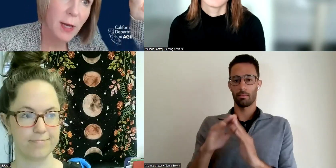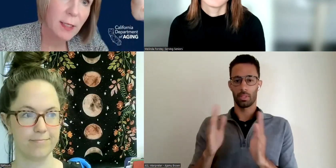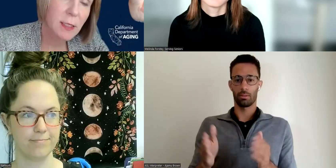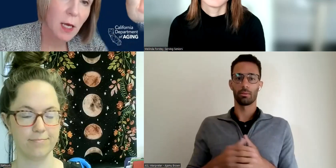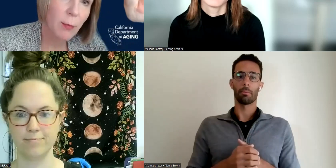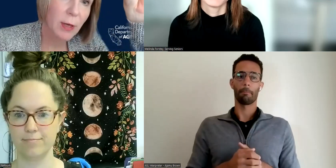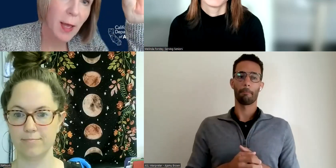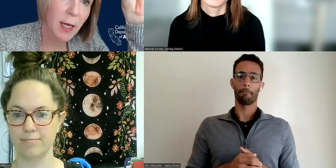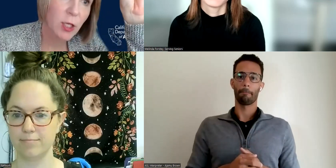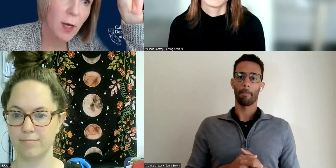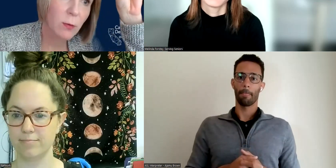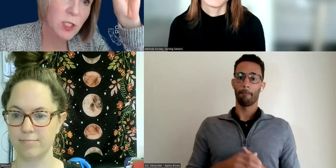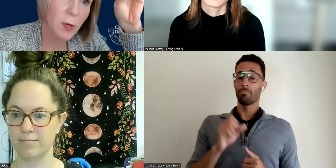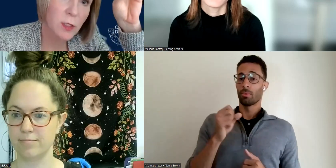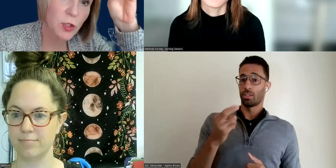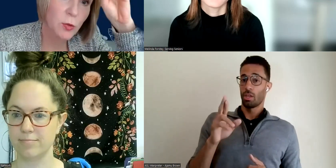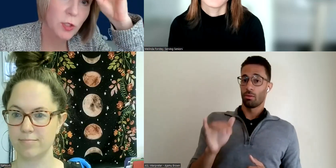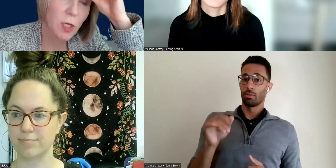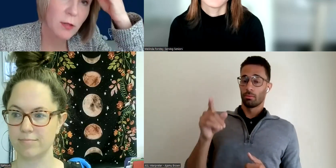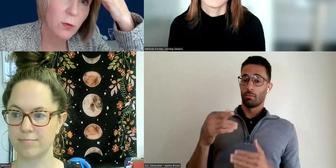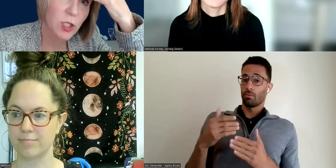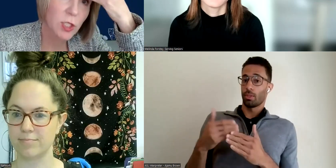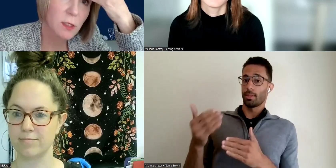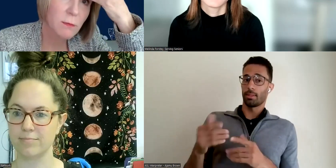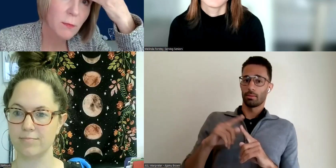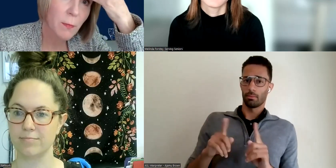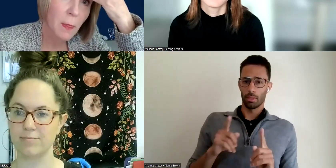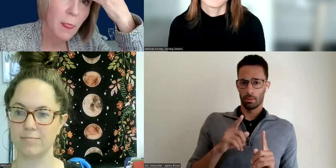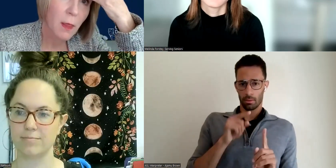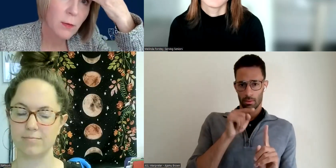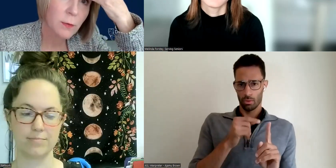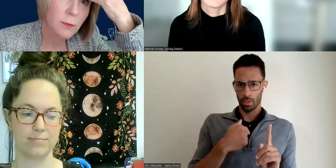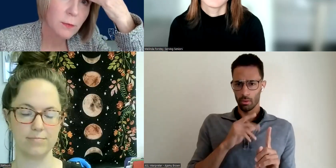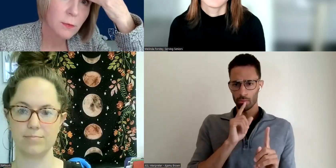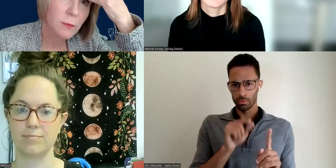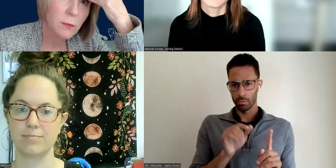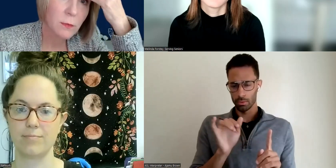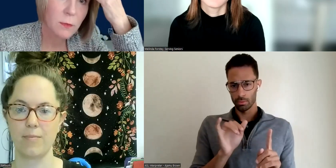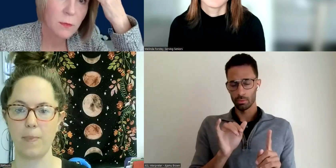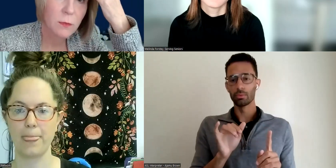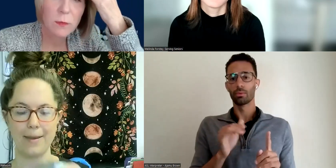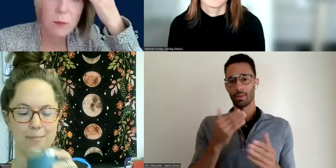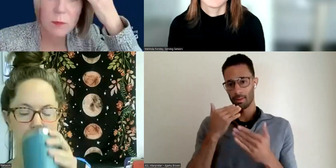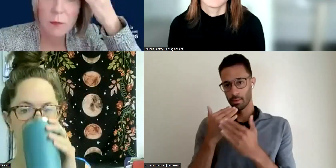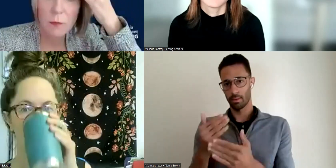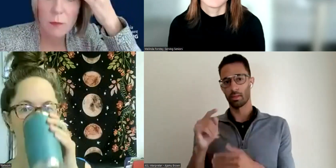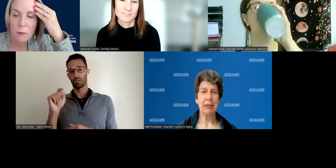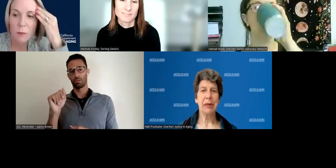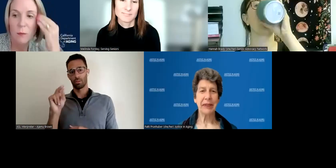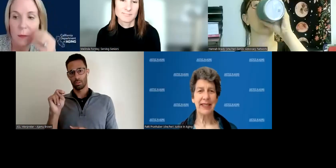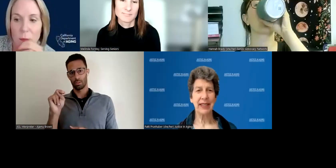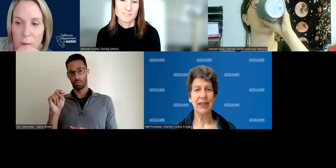you're up next, but Patty, you had a response to Tani's questions. Yeah, I wanted to thank you, Tani, for your question. I think it's